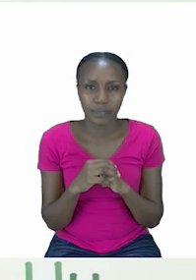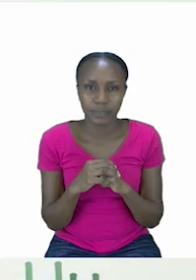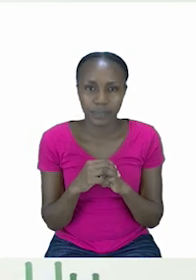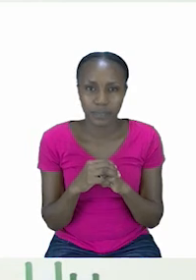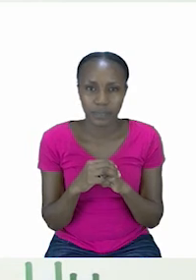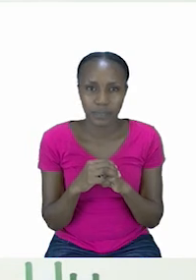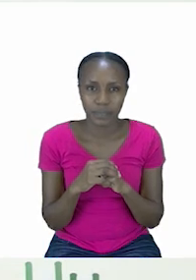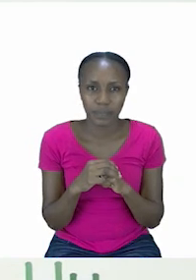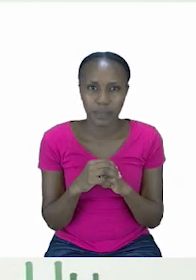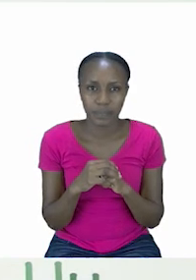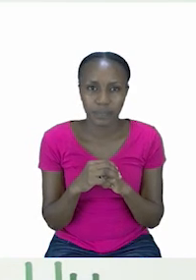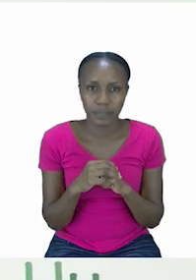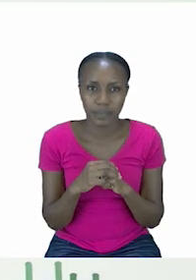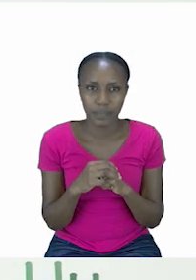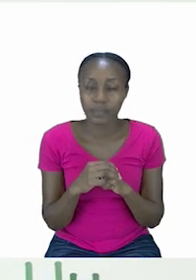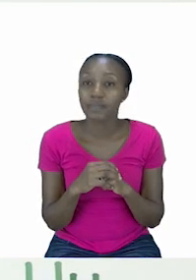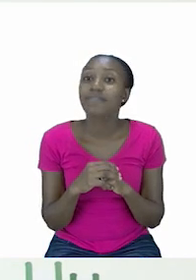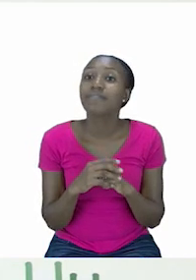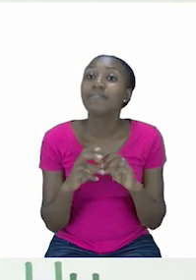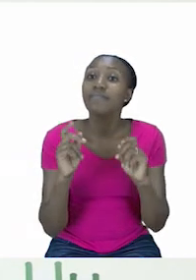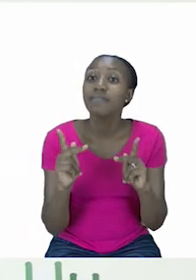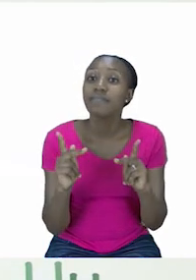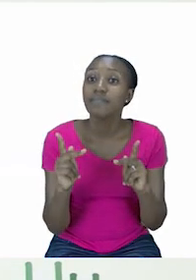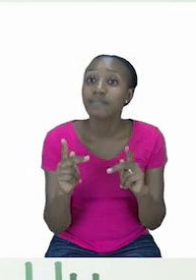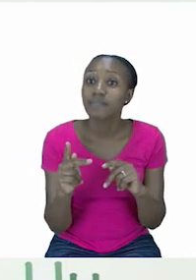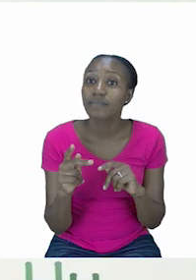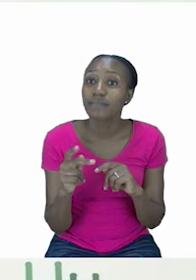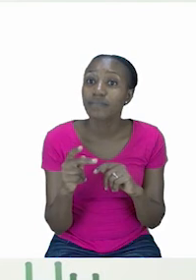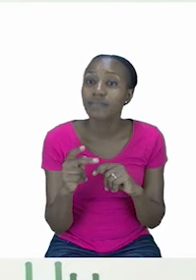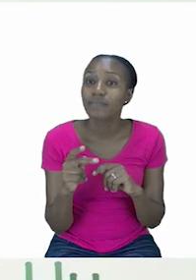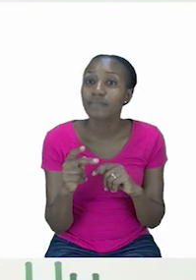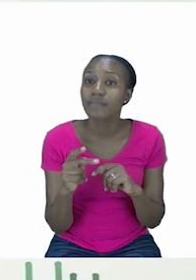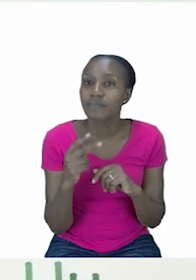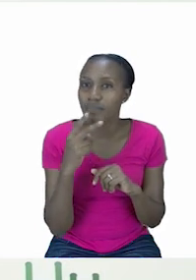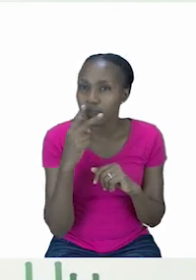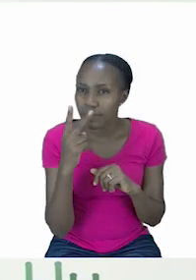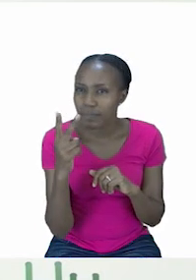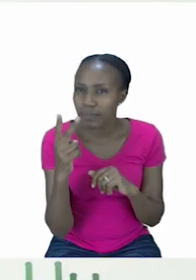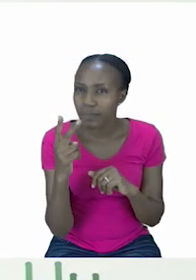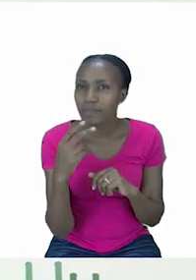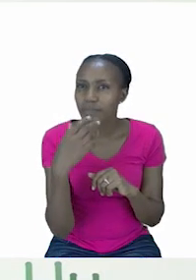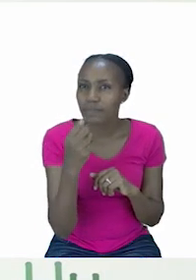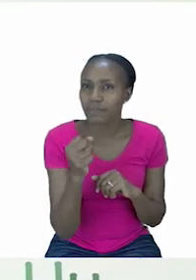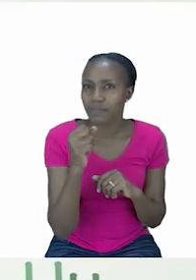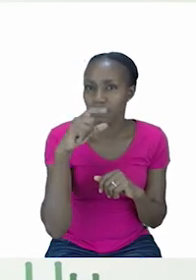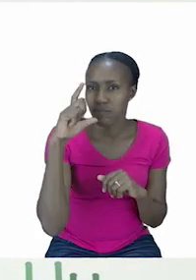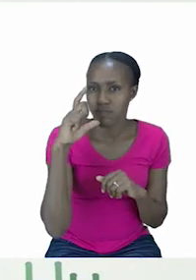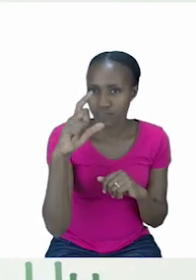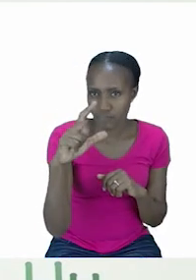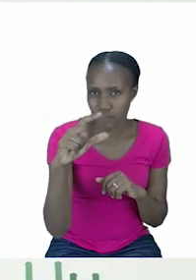round, down. Now you know that I changed my voice because for the small one, we don't go